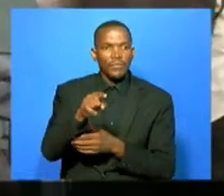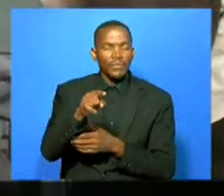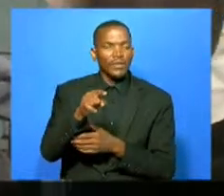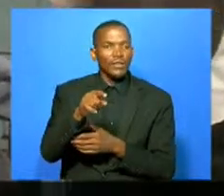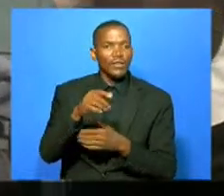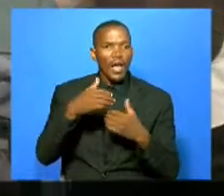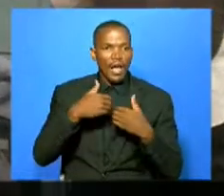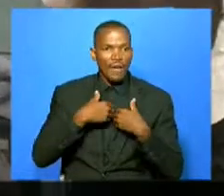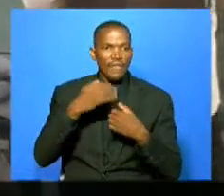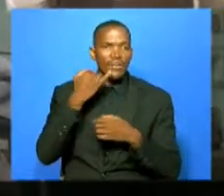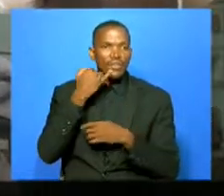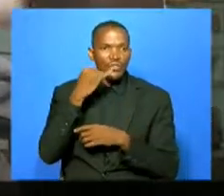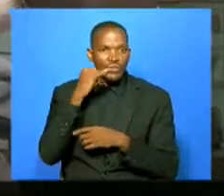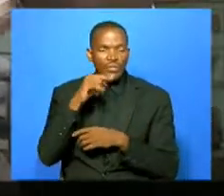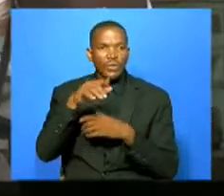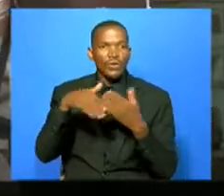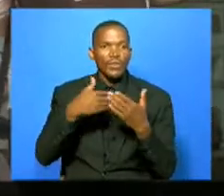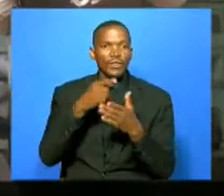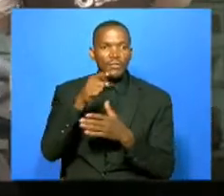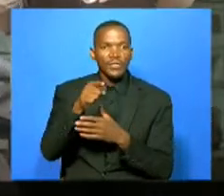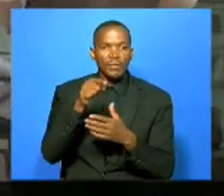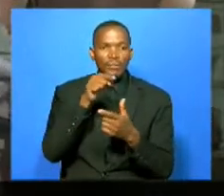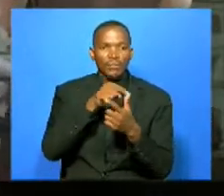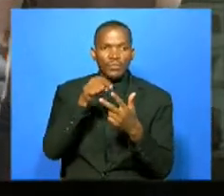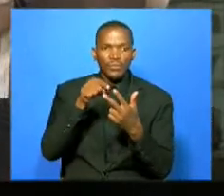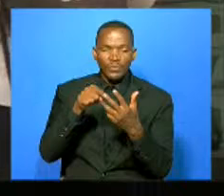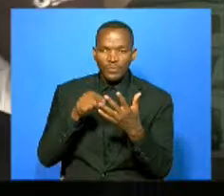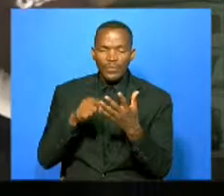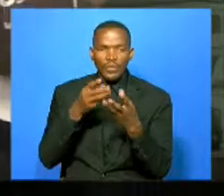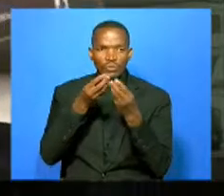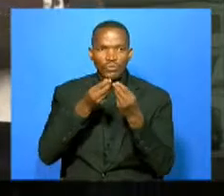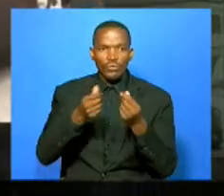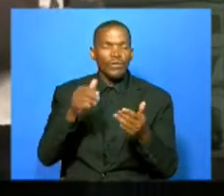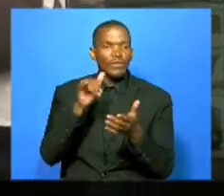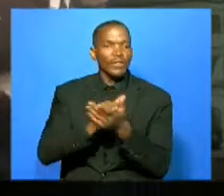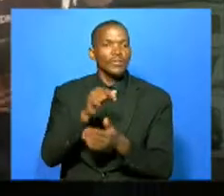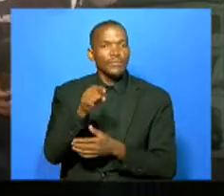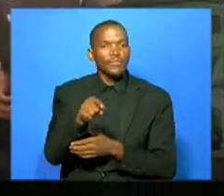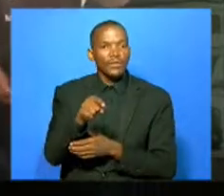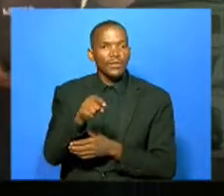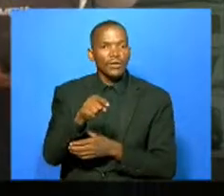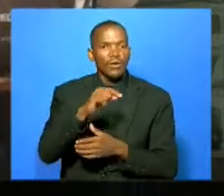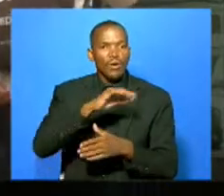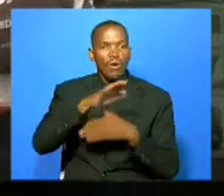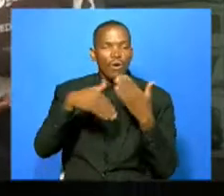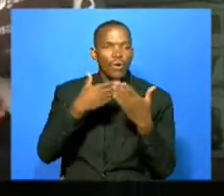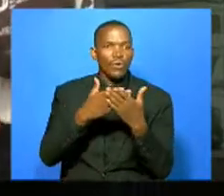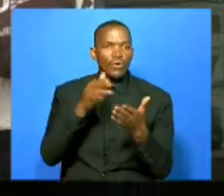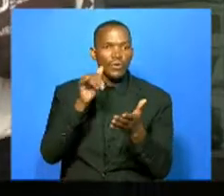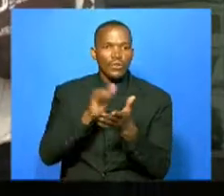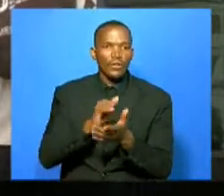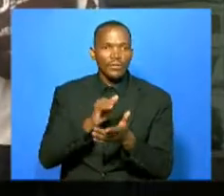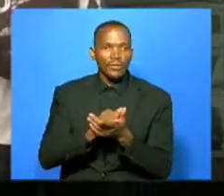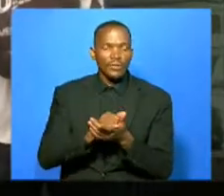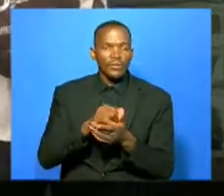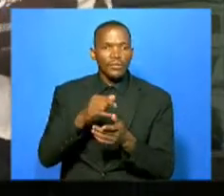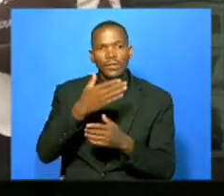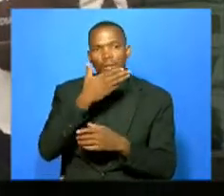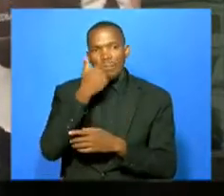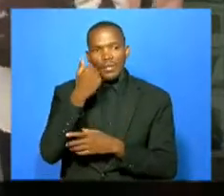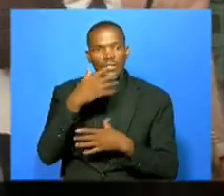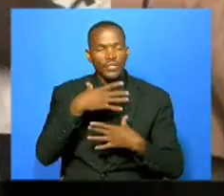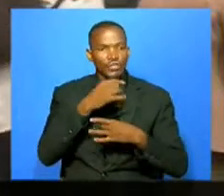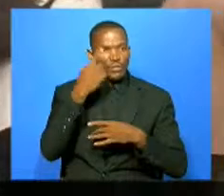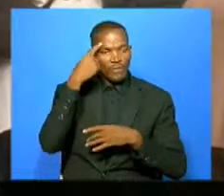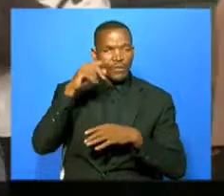were issues or discrepancies here and there, but they've been ironed out, and in light of everything now, and at the best interest